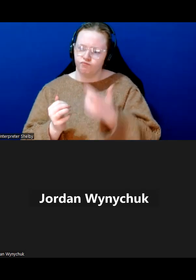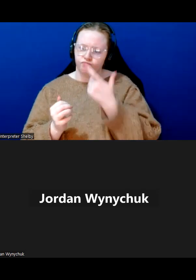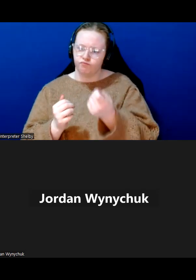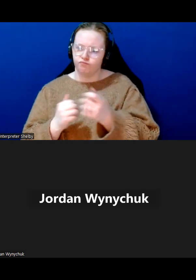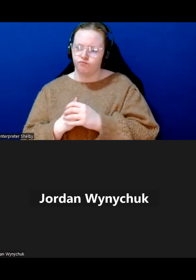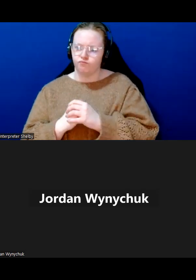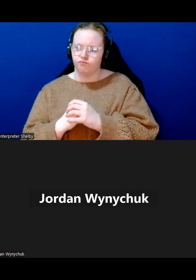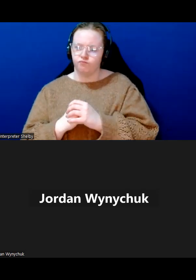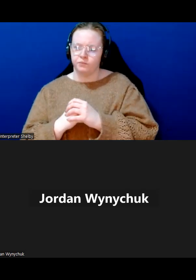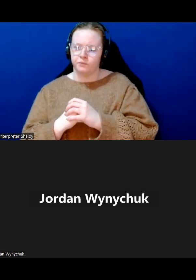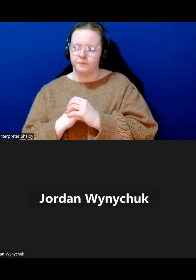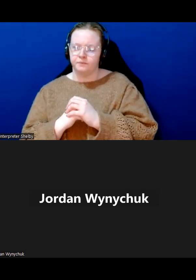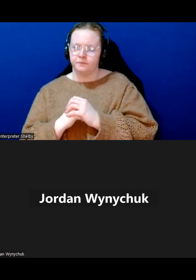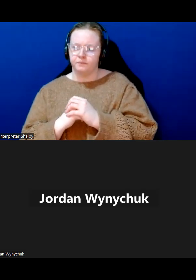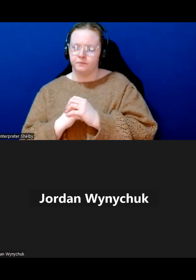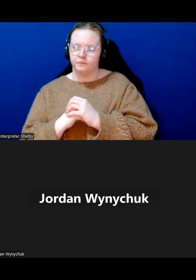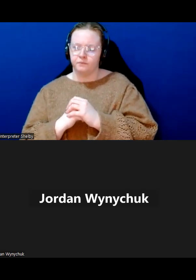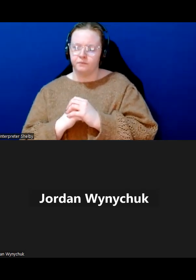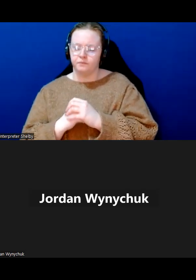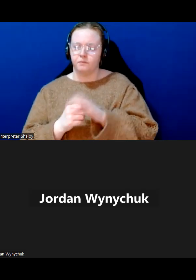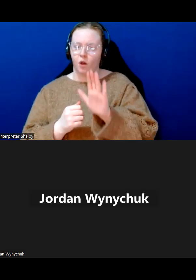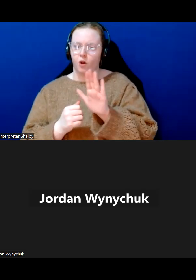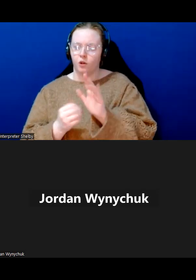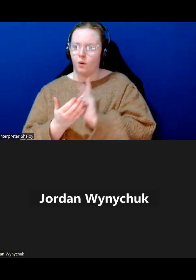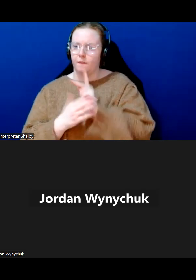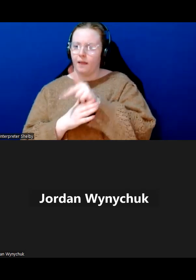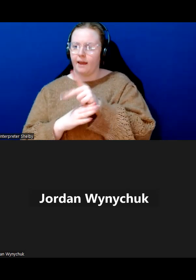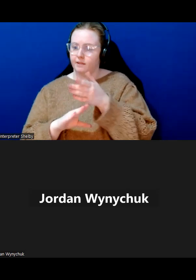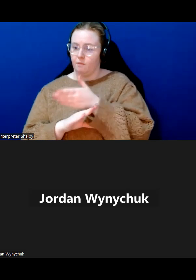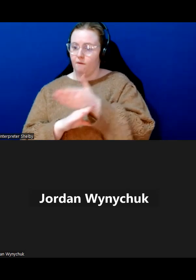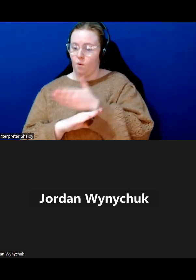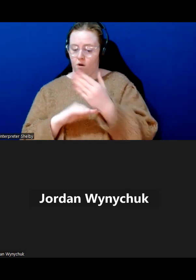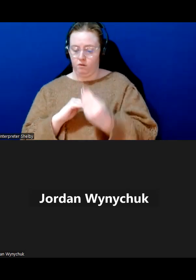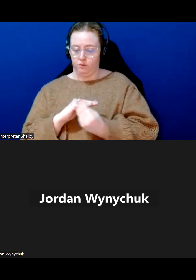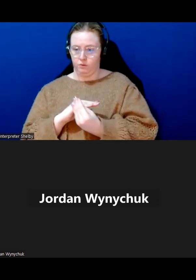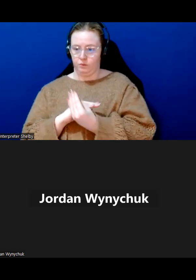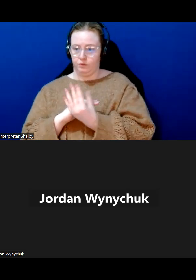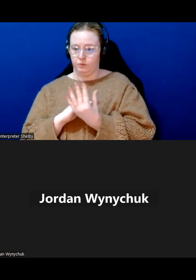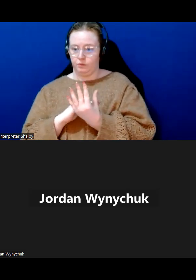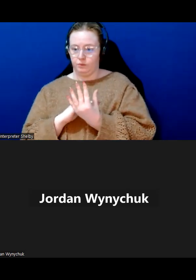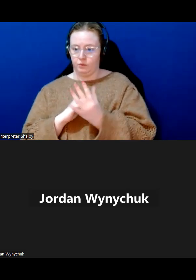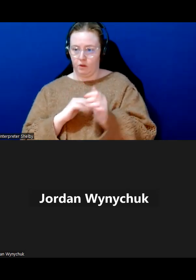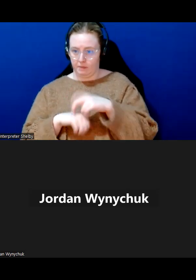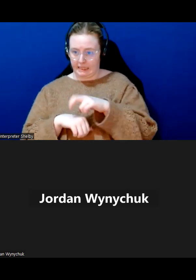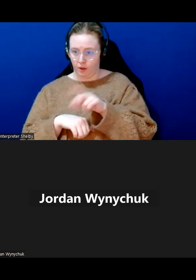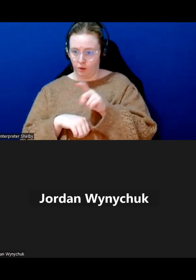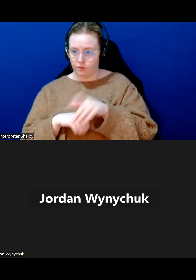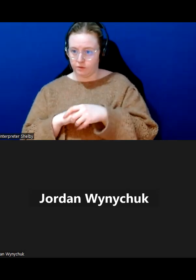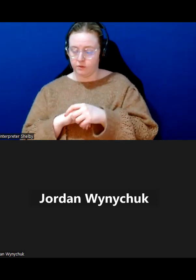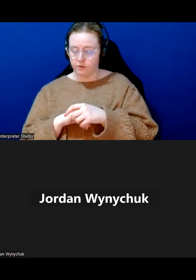have, are your 2 plants that are dying before flower the potatoes?